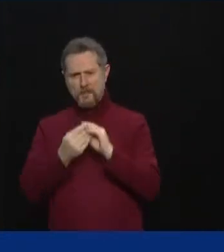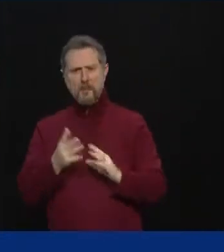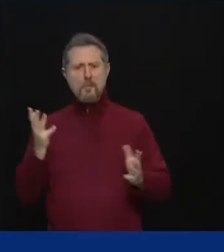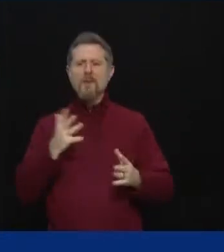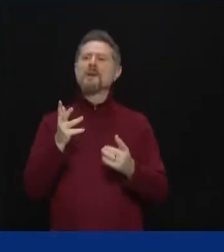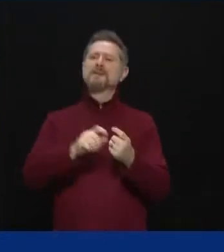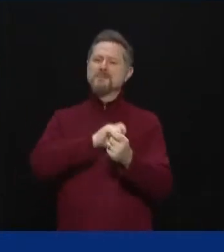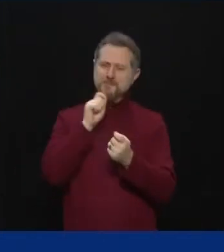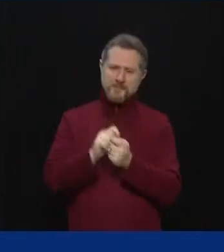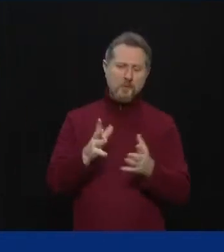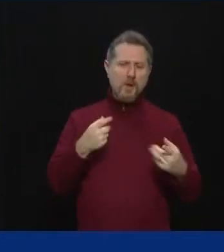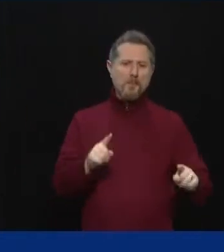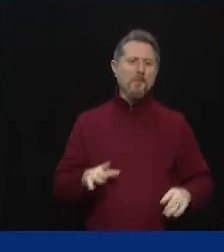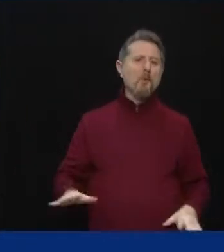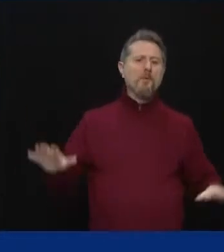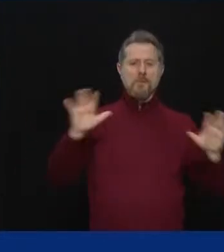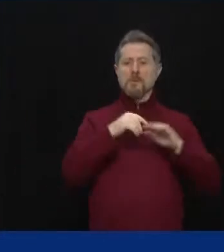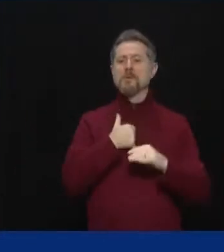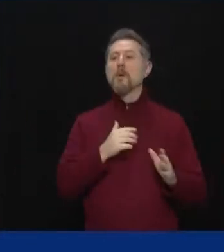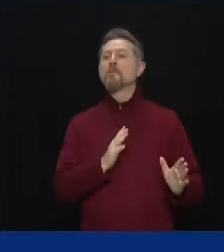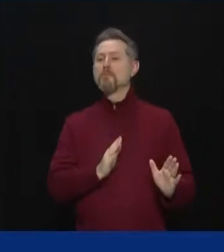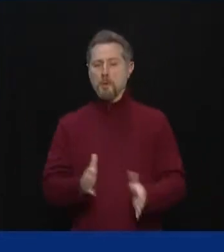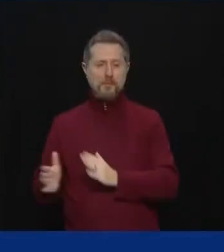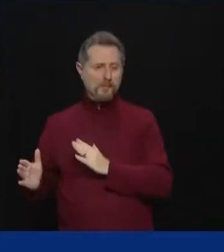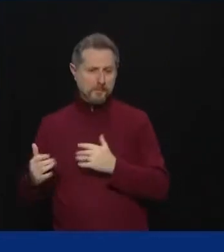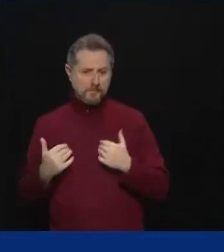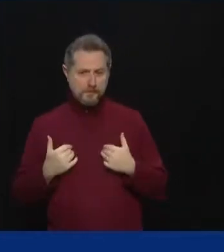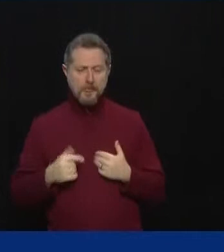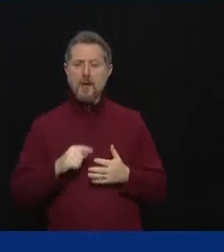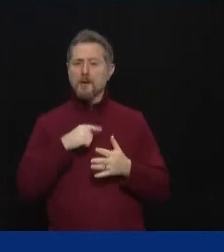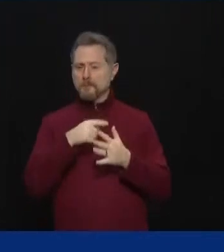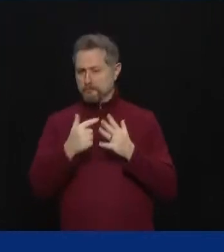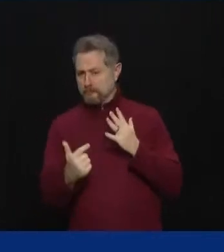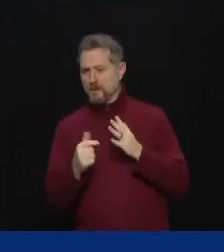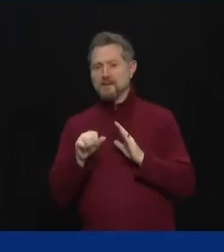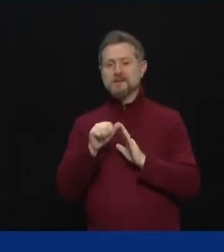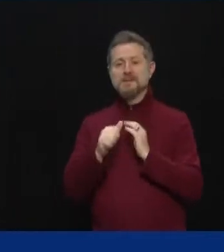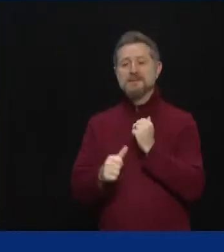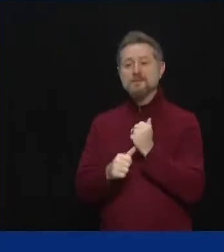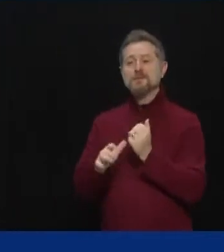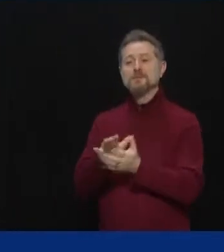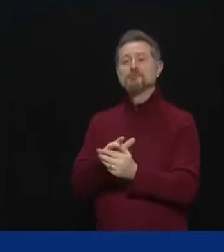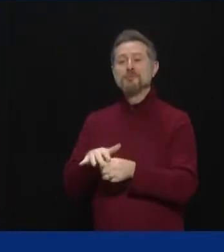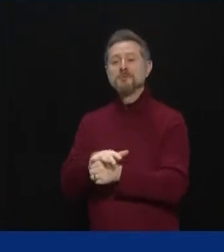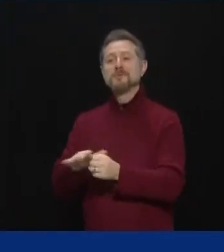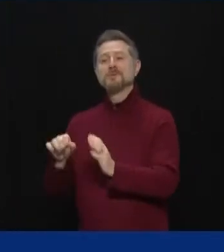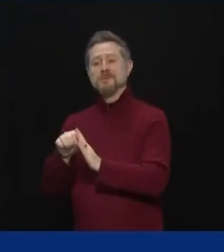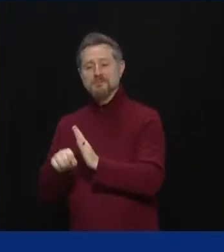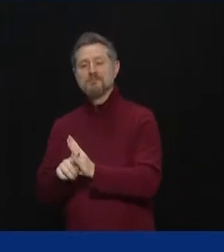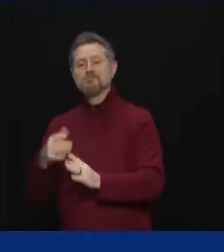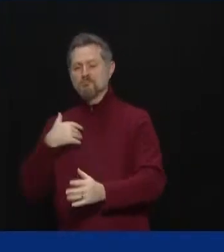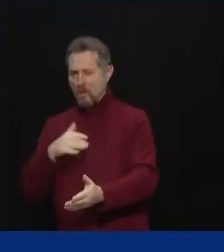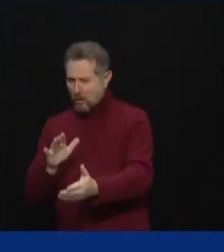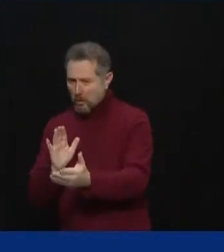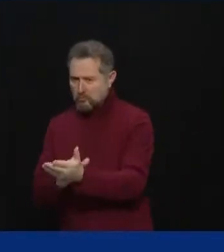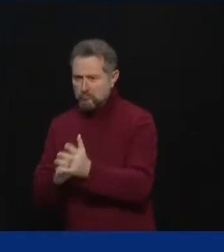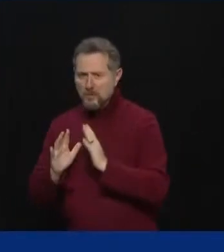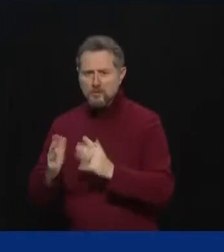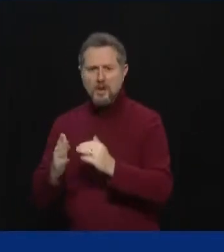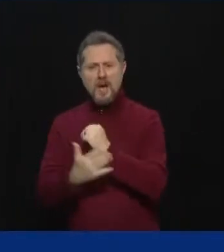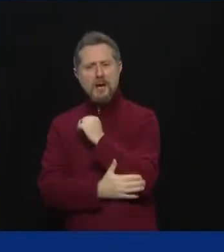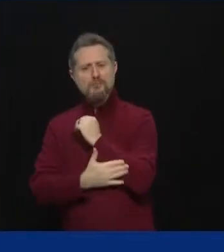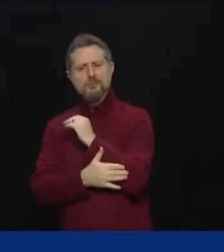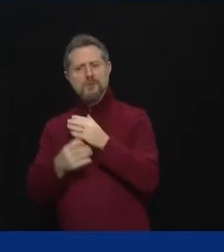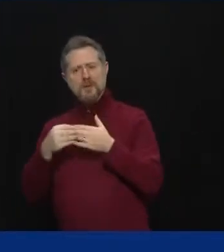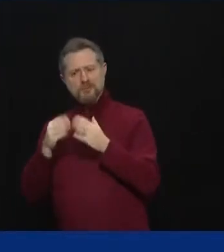happening, and we're preparing to take steps to assist regions of our state. And I do commend the county leaders who've appreciated our